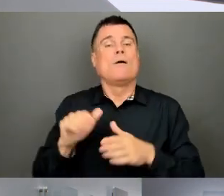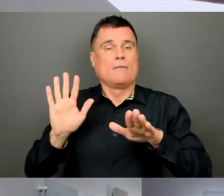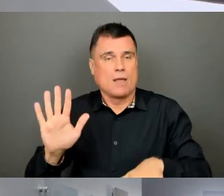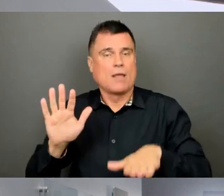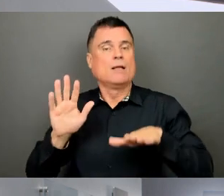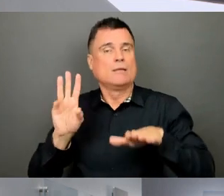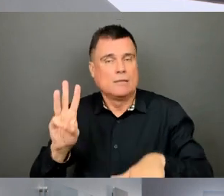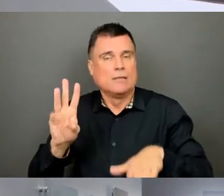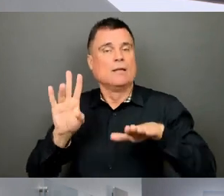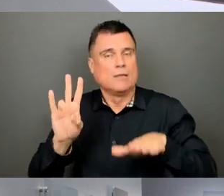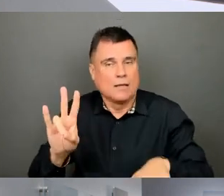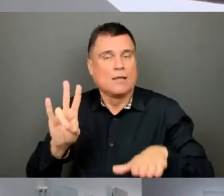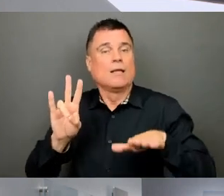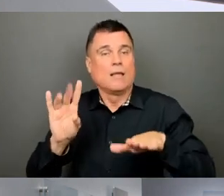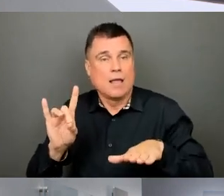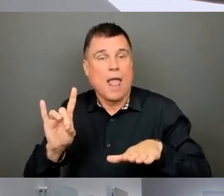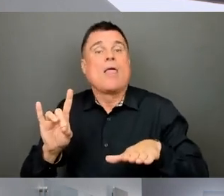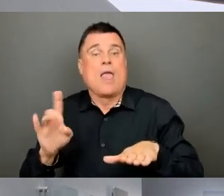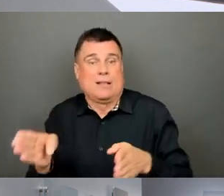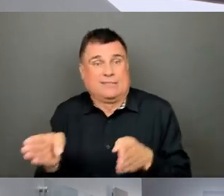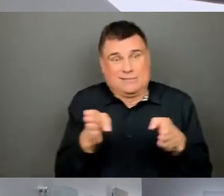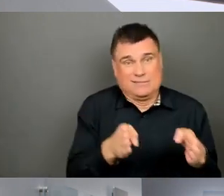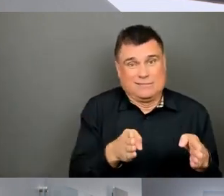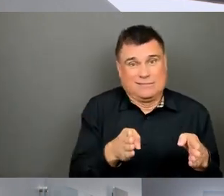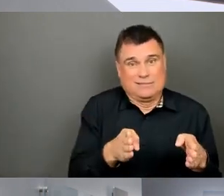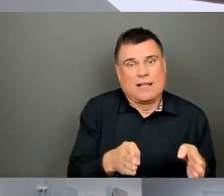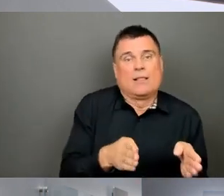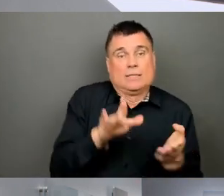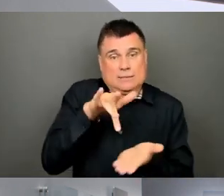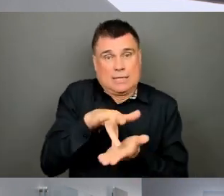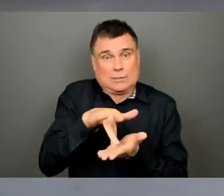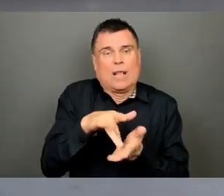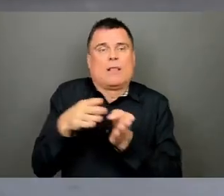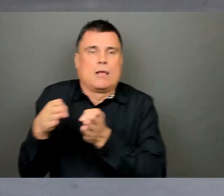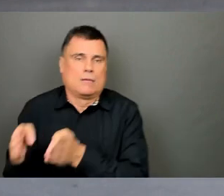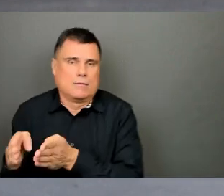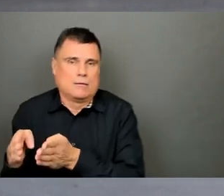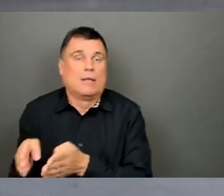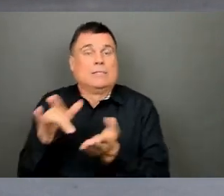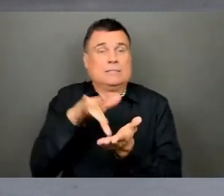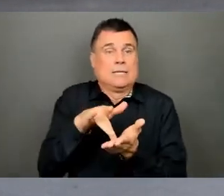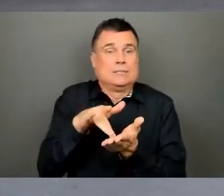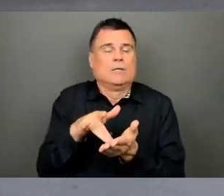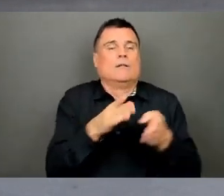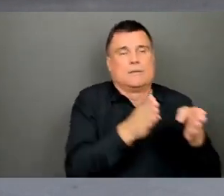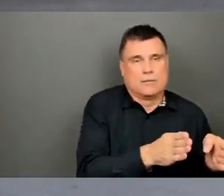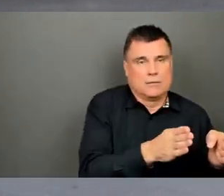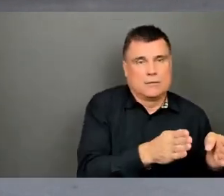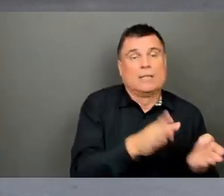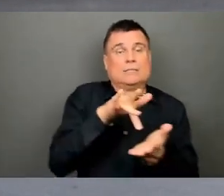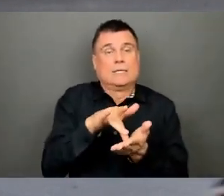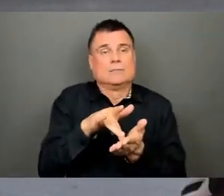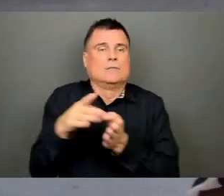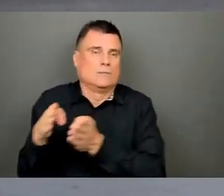6, 7, 8. We're going to go left, center, right, center. Left,